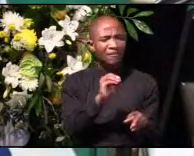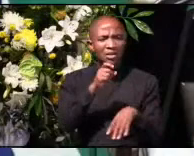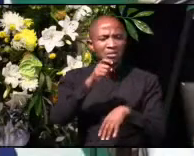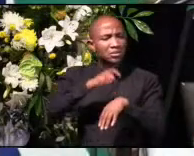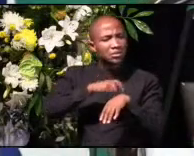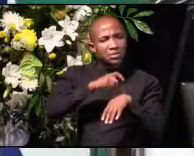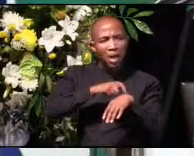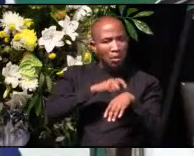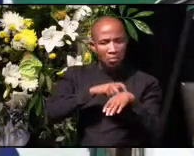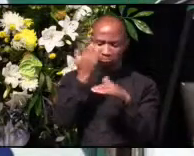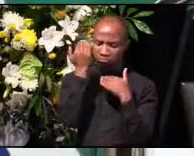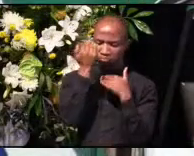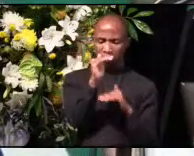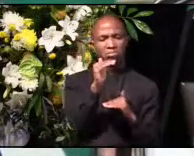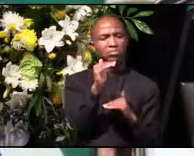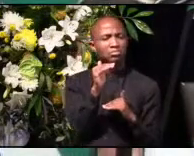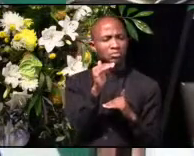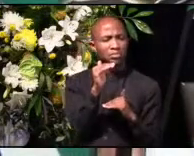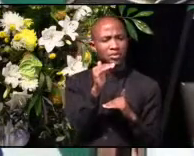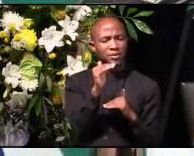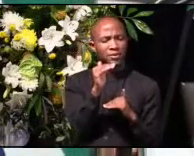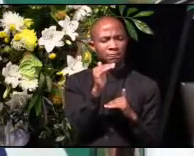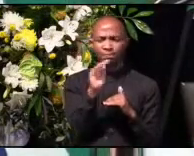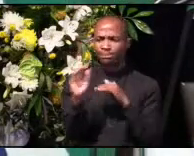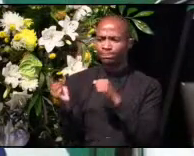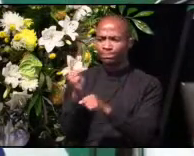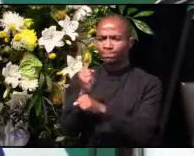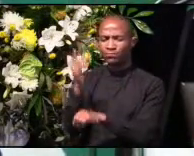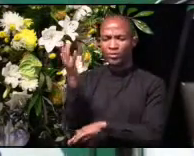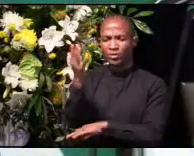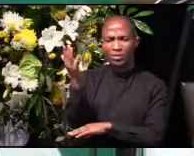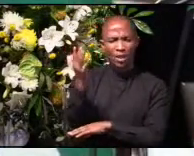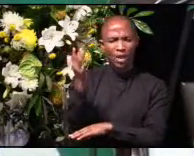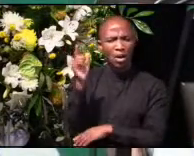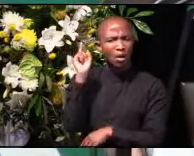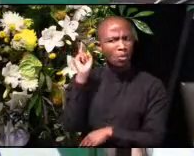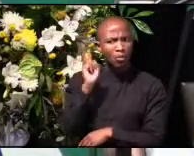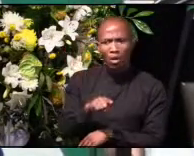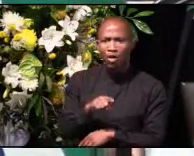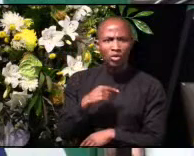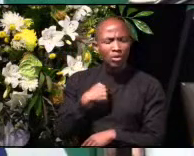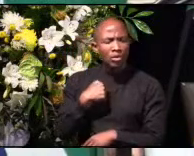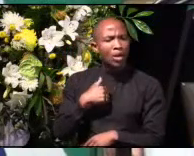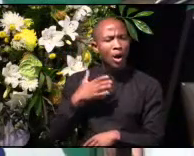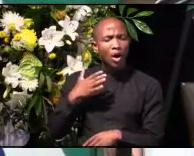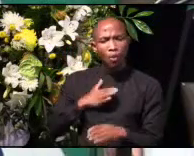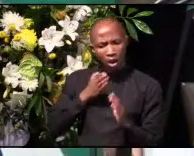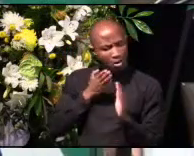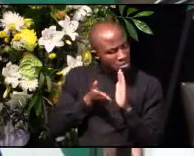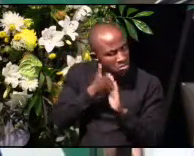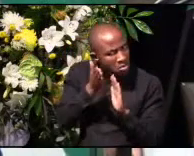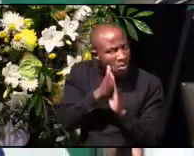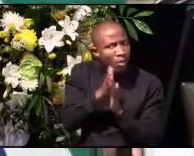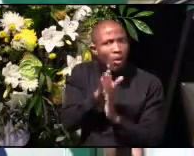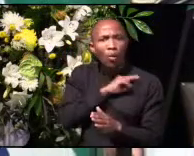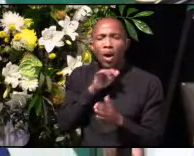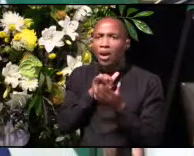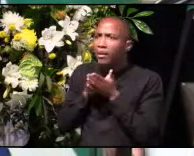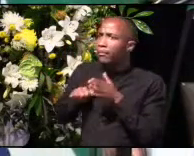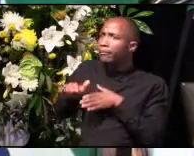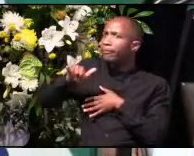limit where leader comes in and say guys you'll have to push me to the front of the program because I have a flight